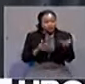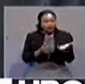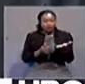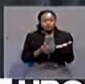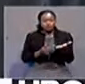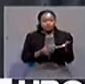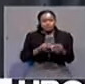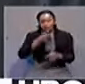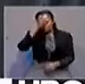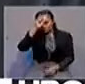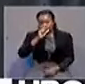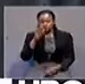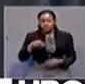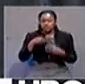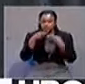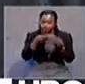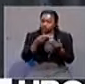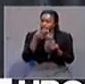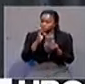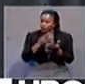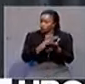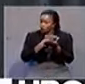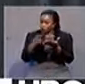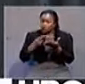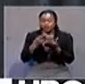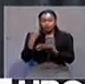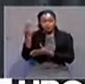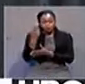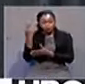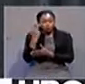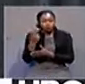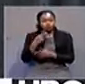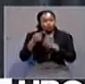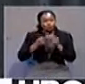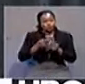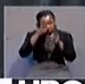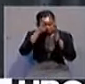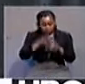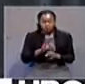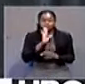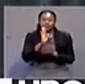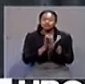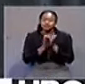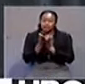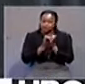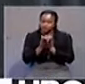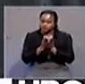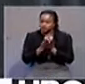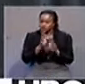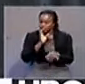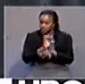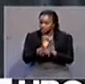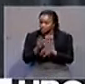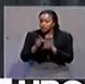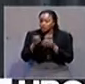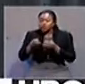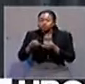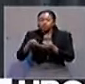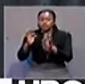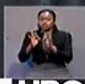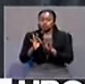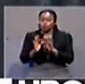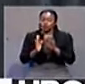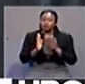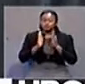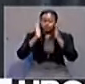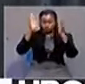by the Holy Pontiff in recognition of their services to the church. The second one is the official archbishop,